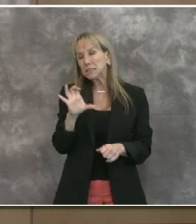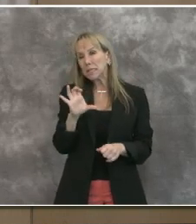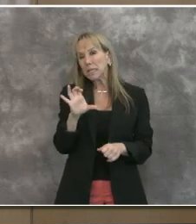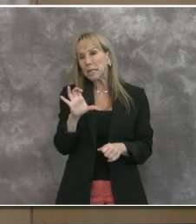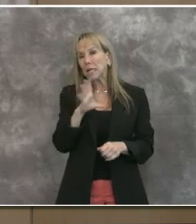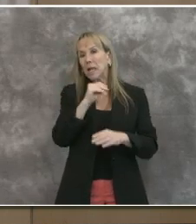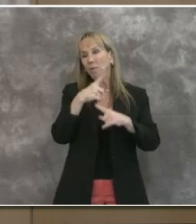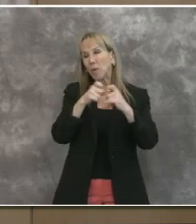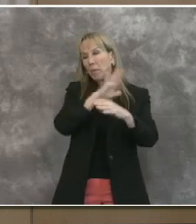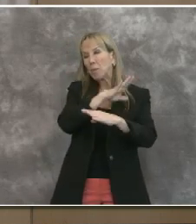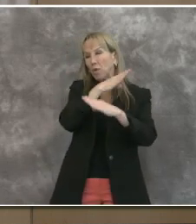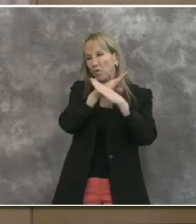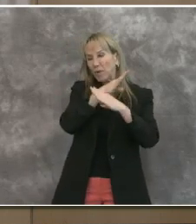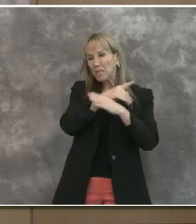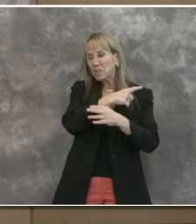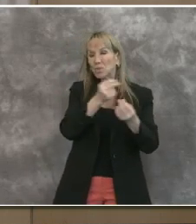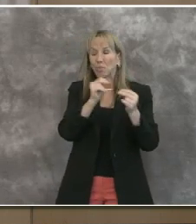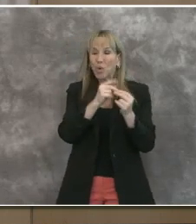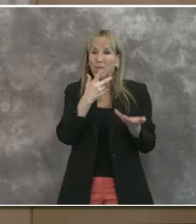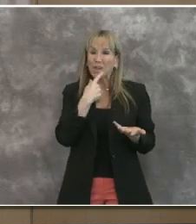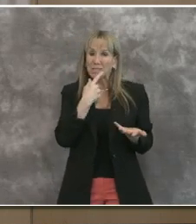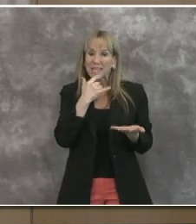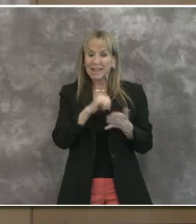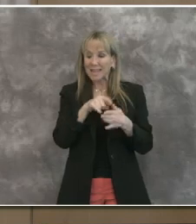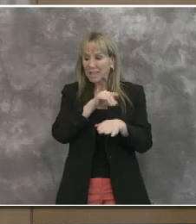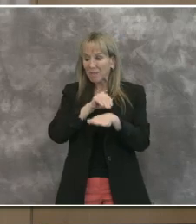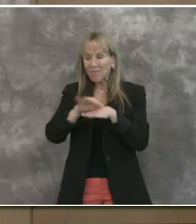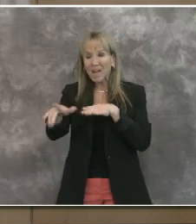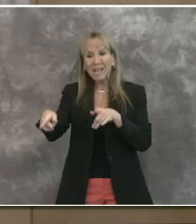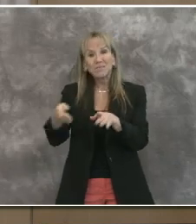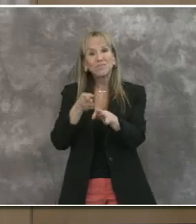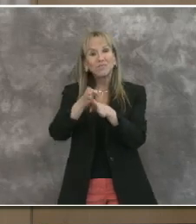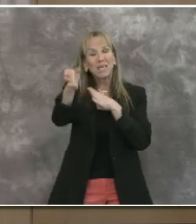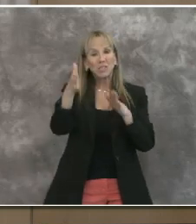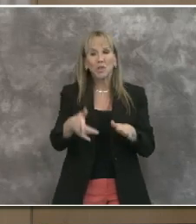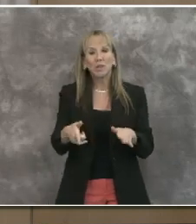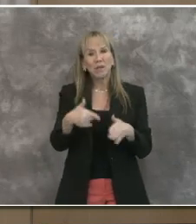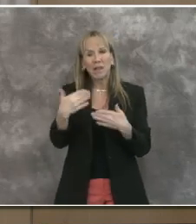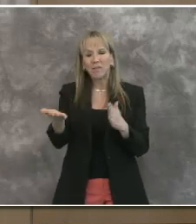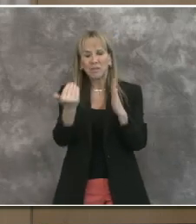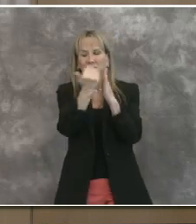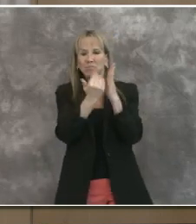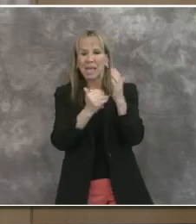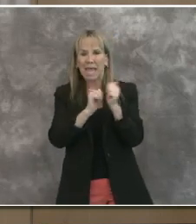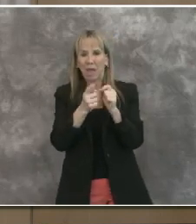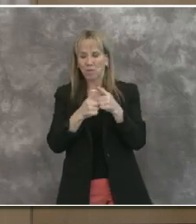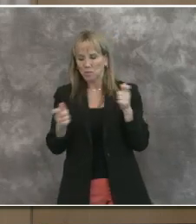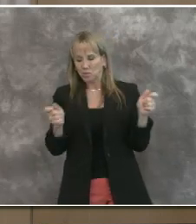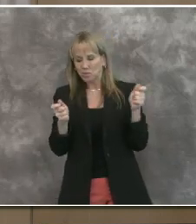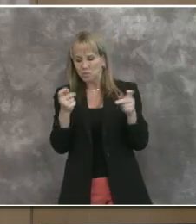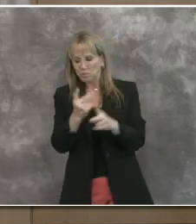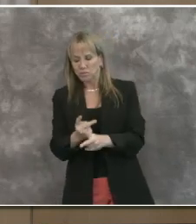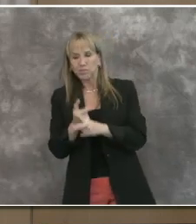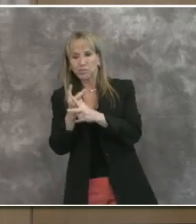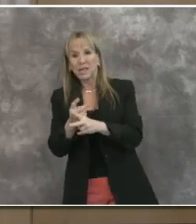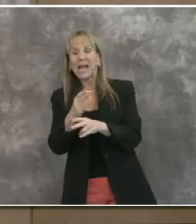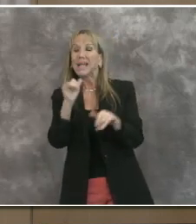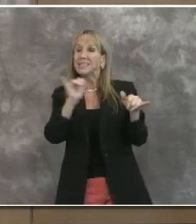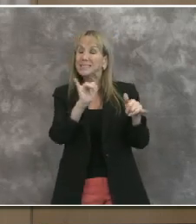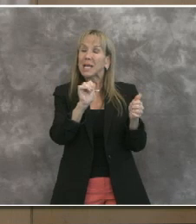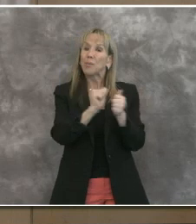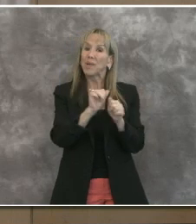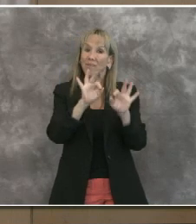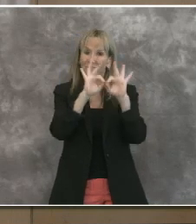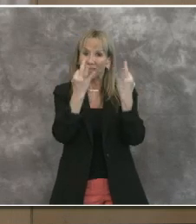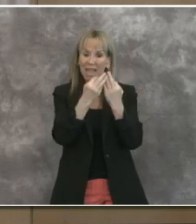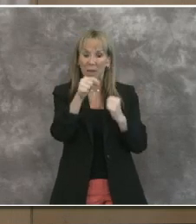and Prevention, morticians are advised about how to handle bodies, and also family members are